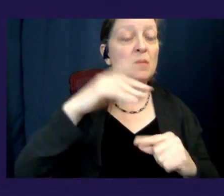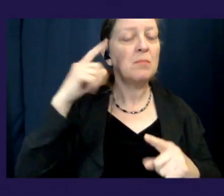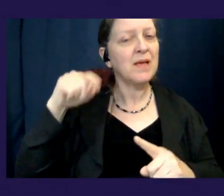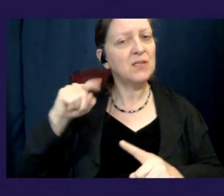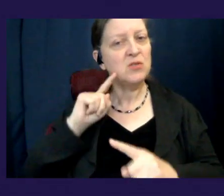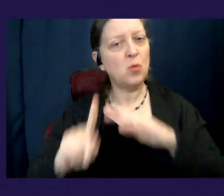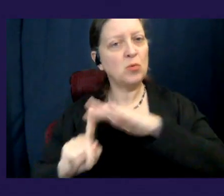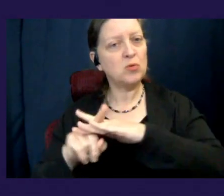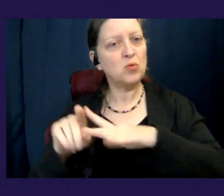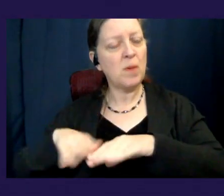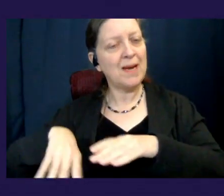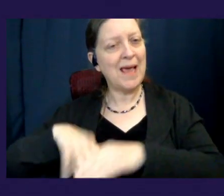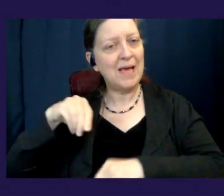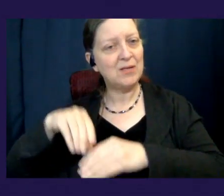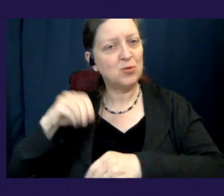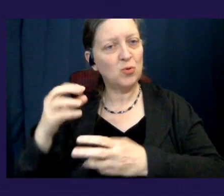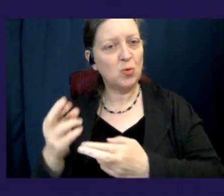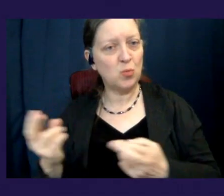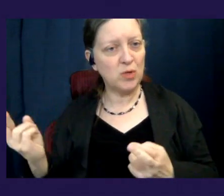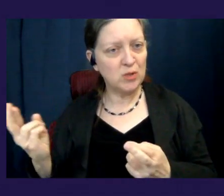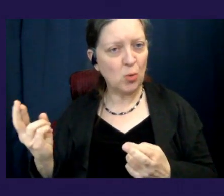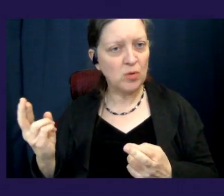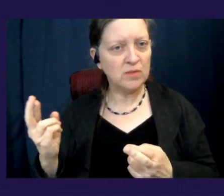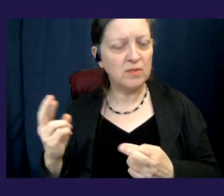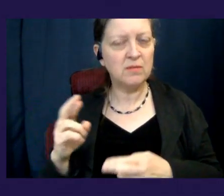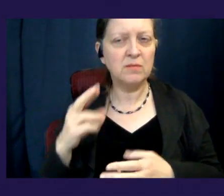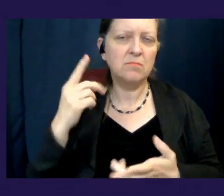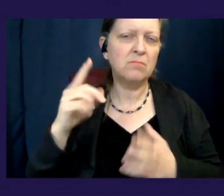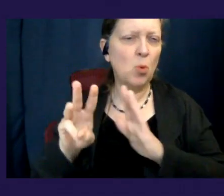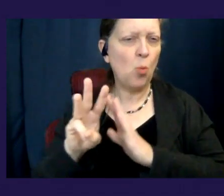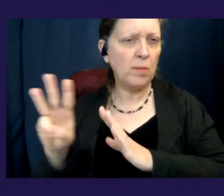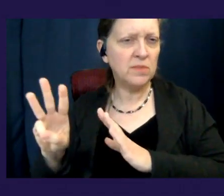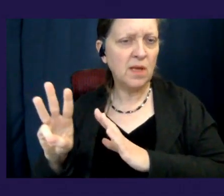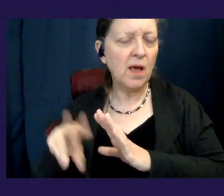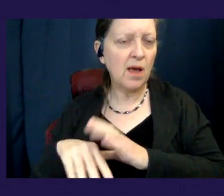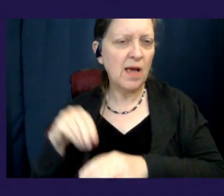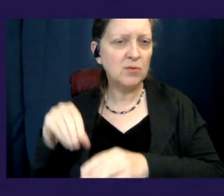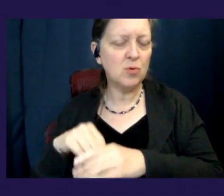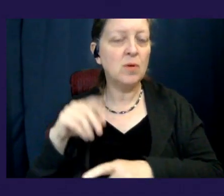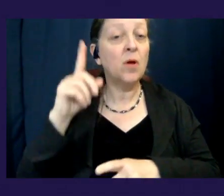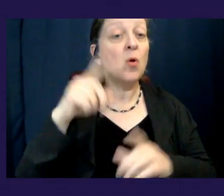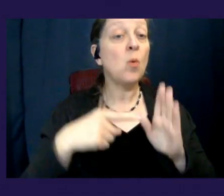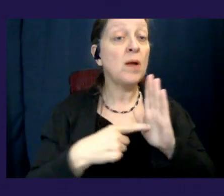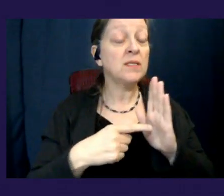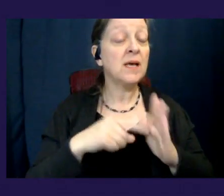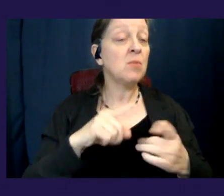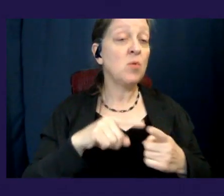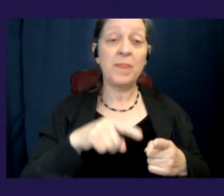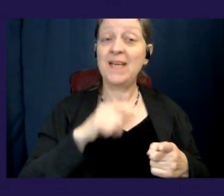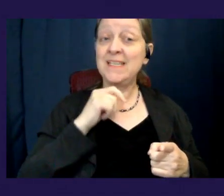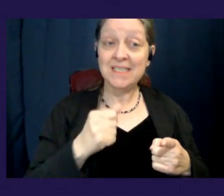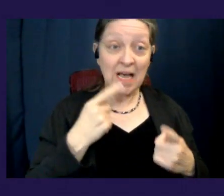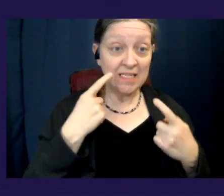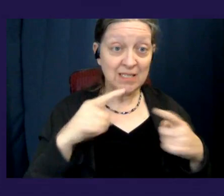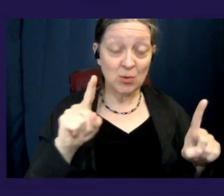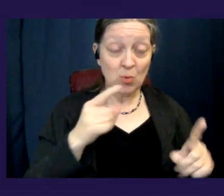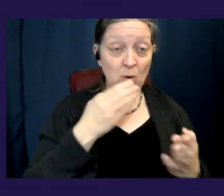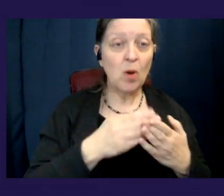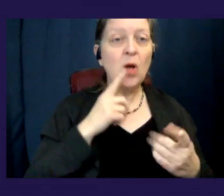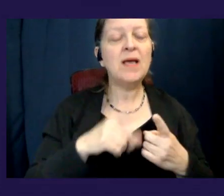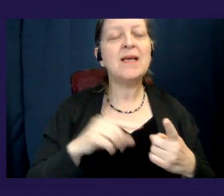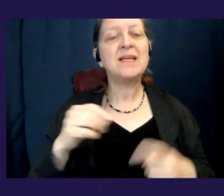external resource. An example that I like to give of a situation where this isn't working well is the vaccine adverse event reporting